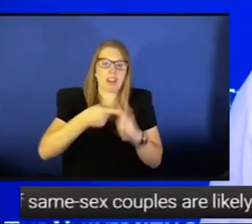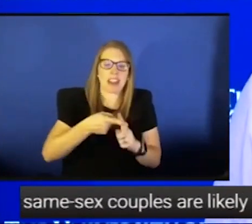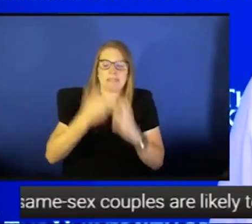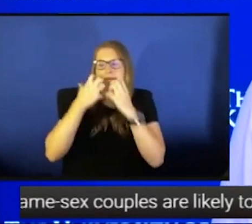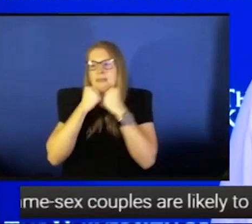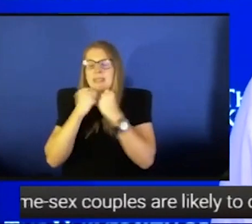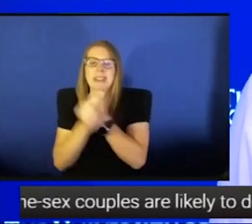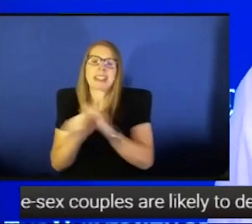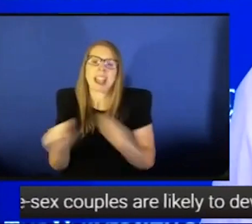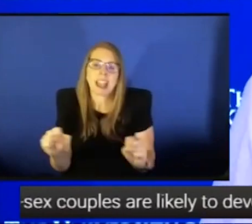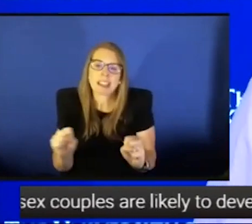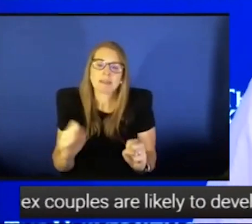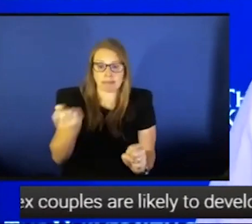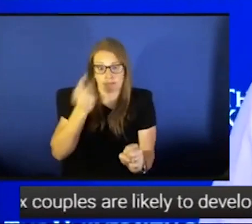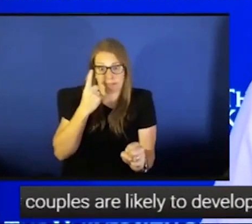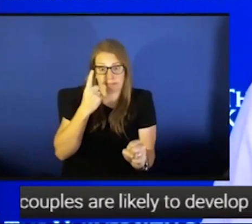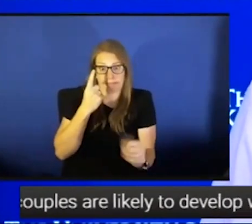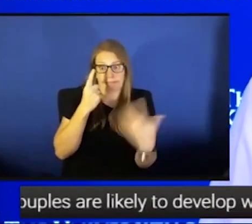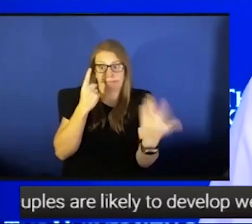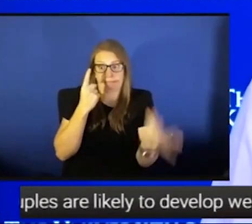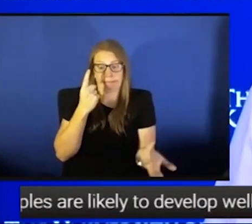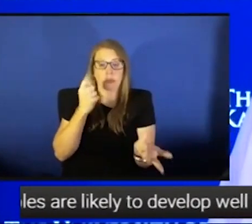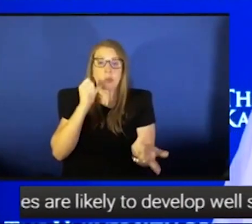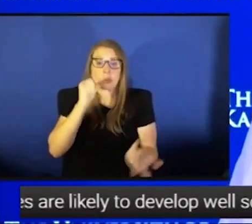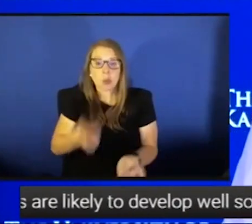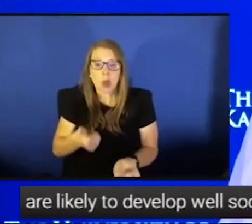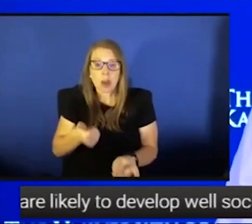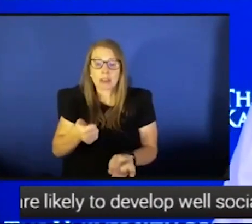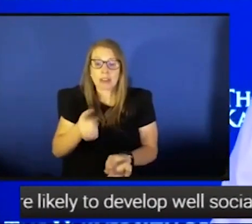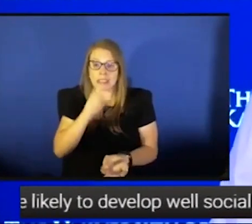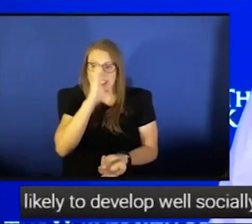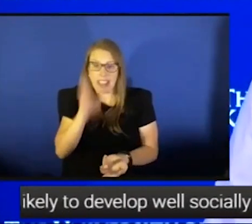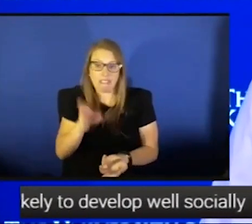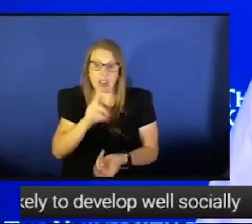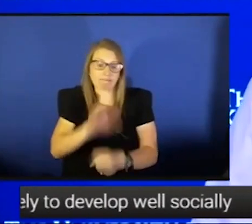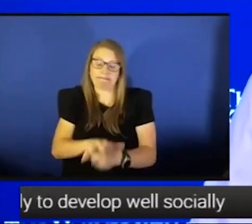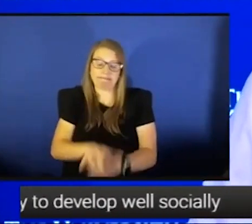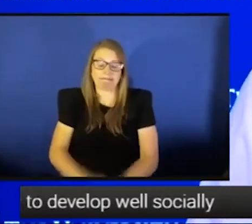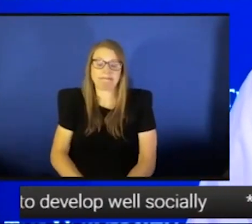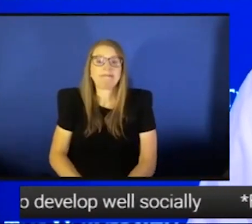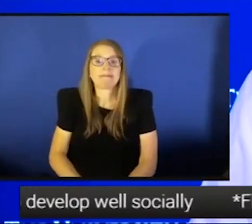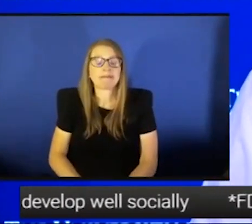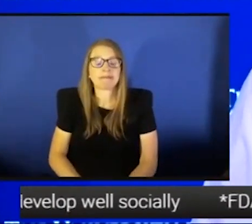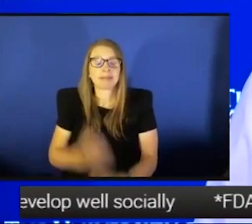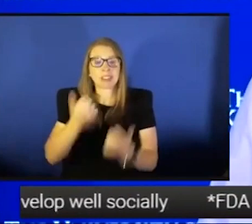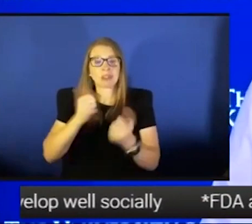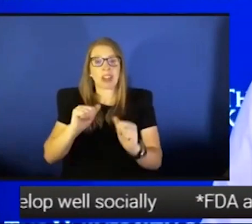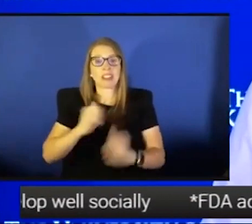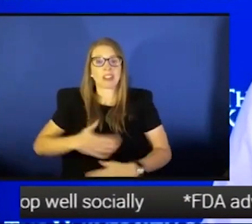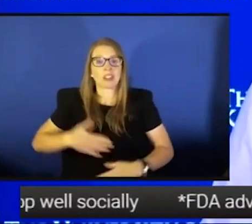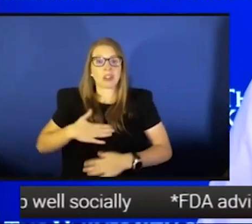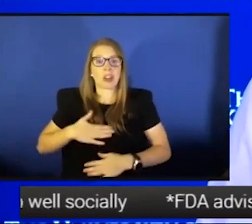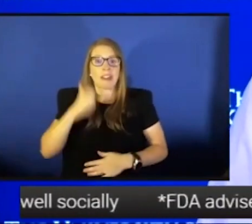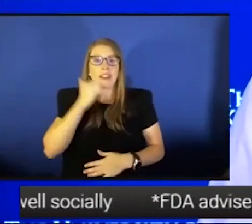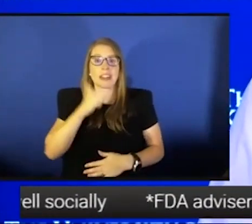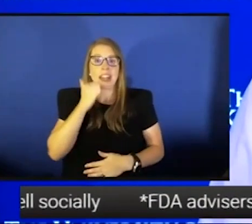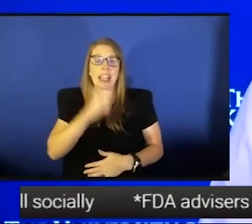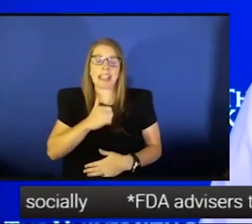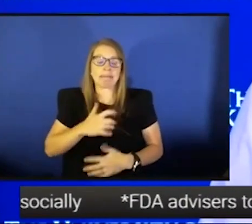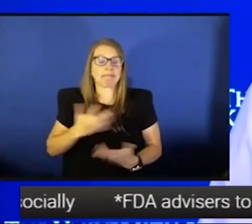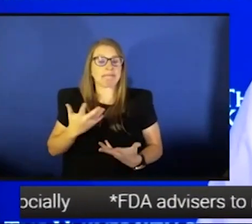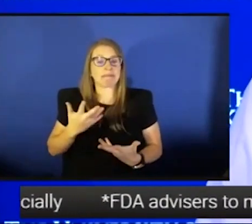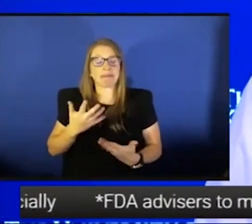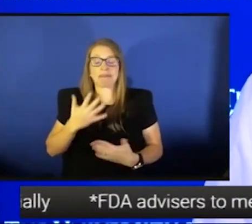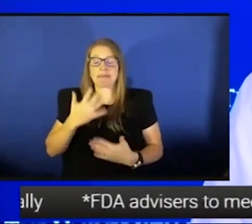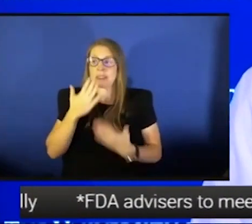and just understand that, tomorrow is not a given. So try to live every day to the fullest and be appreciative and with